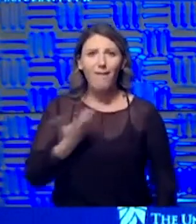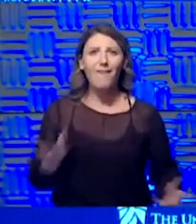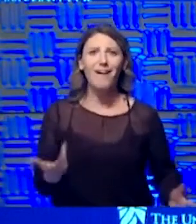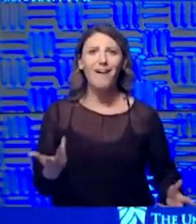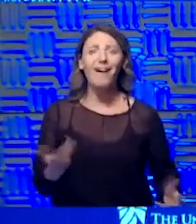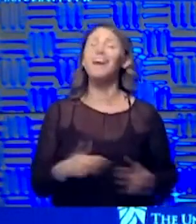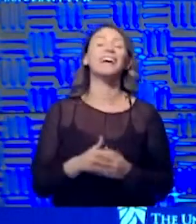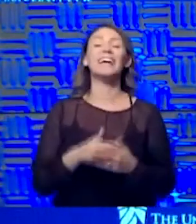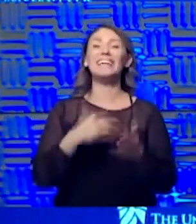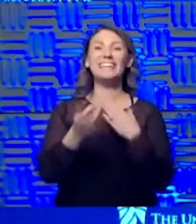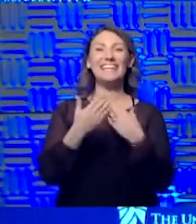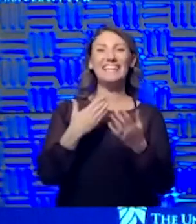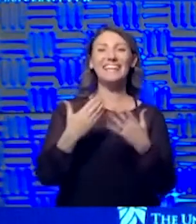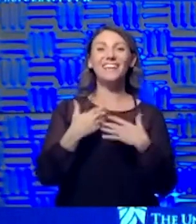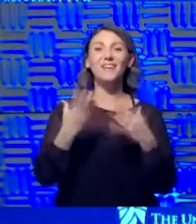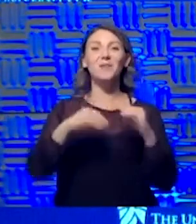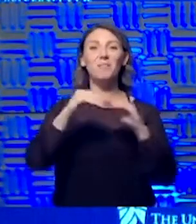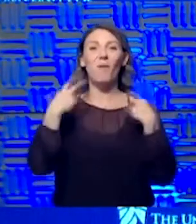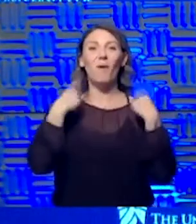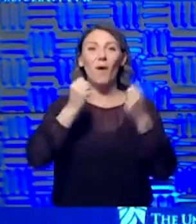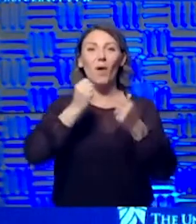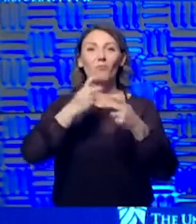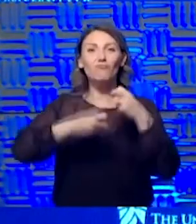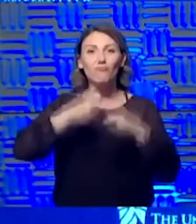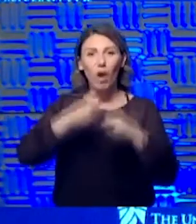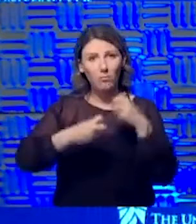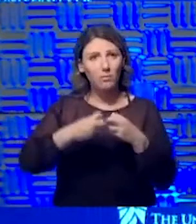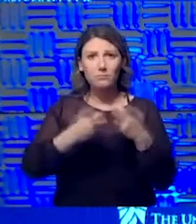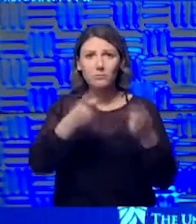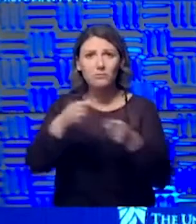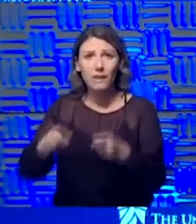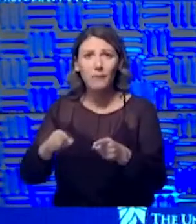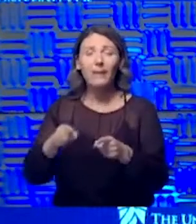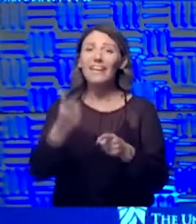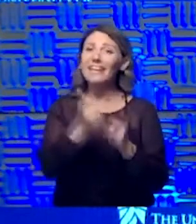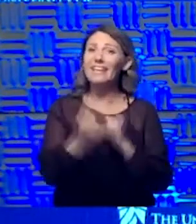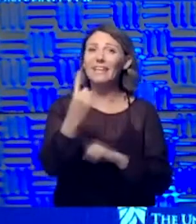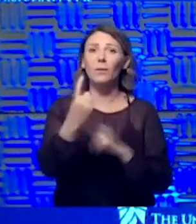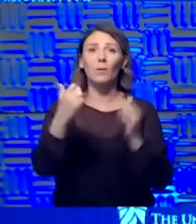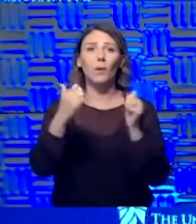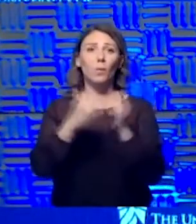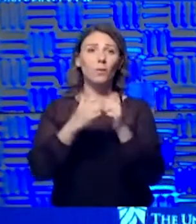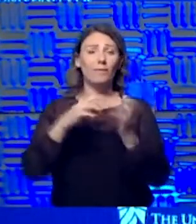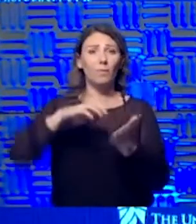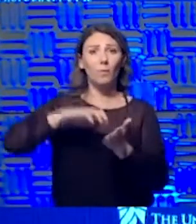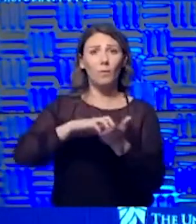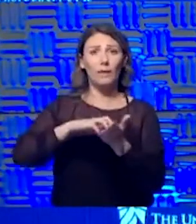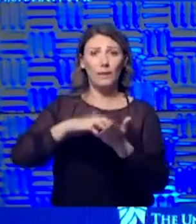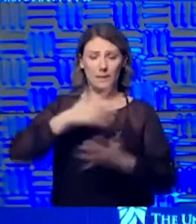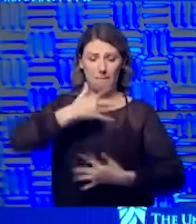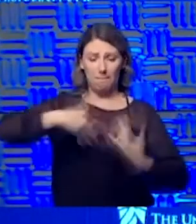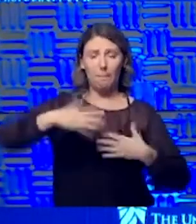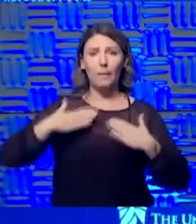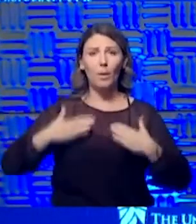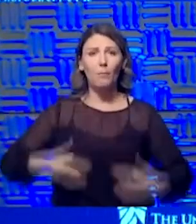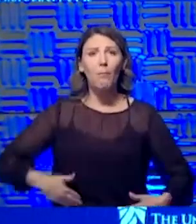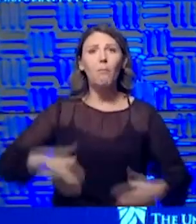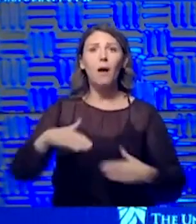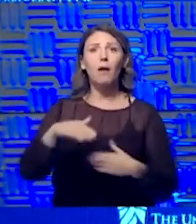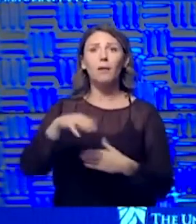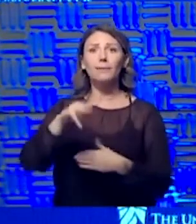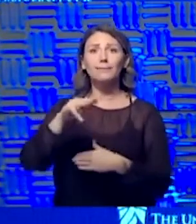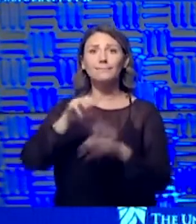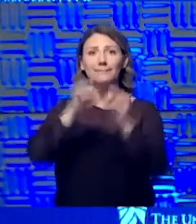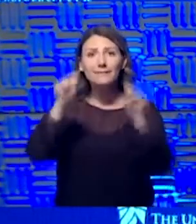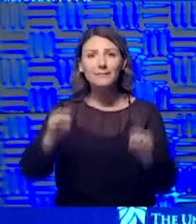have more health problems in general. But anybody with underlying health problems can have that same effect. And remember, there's still a significant number